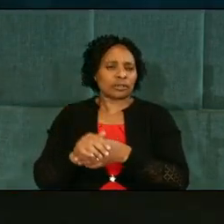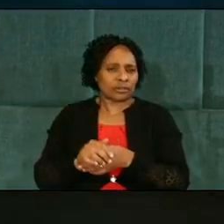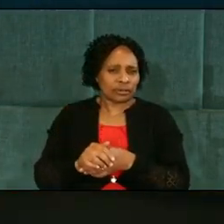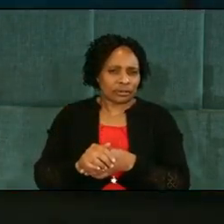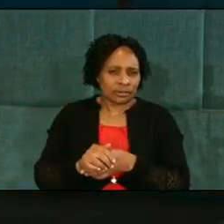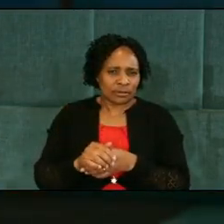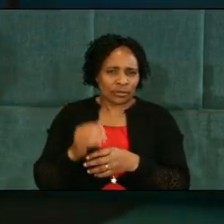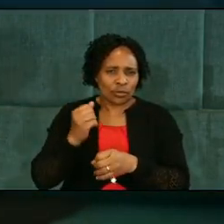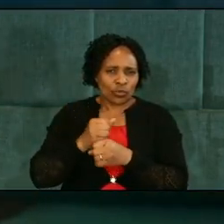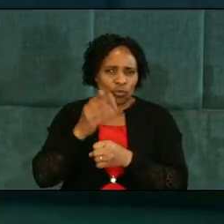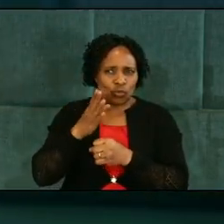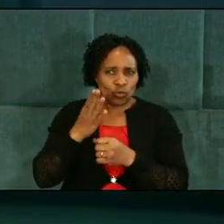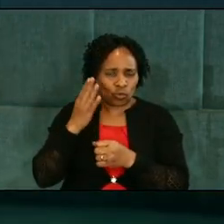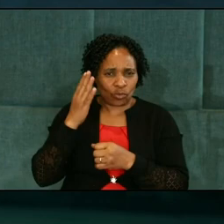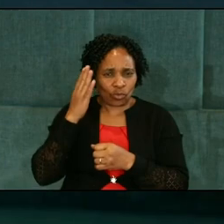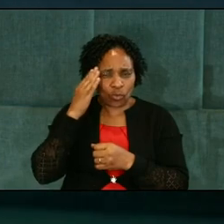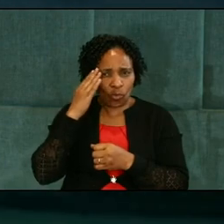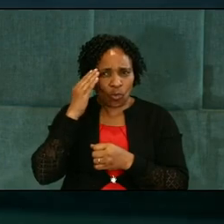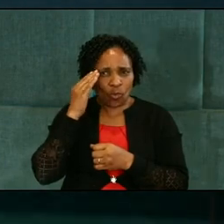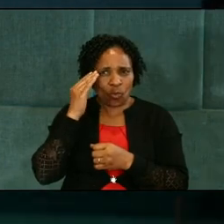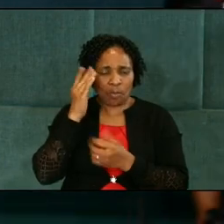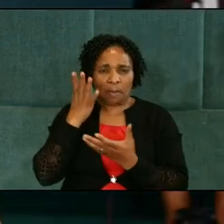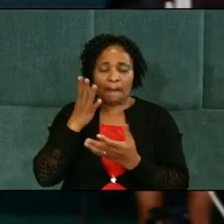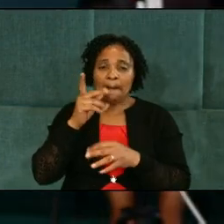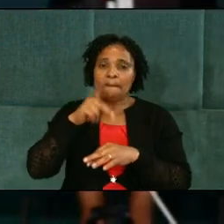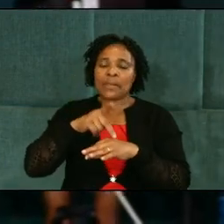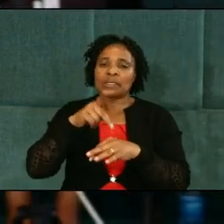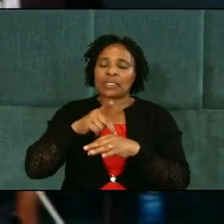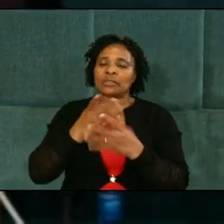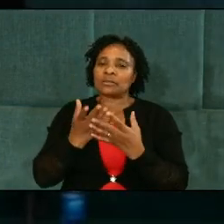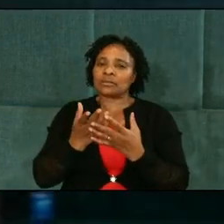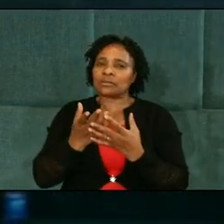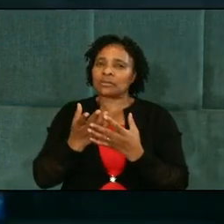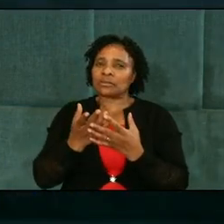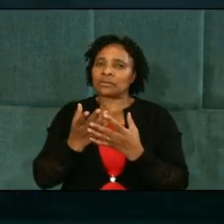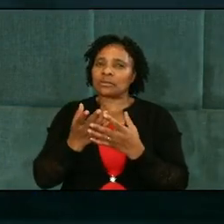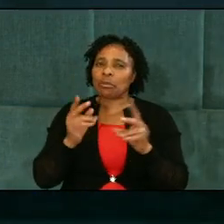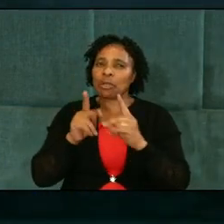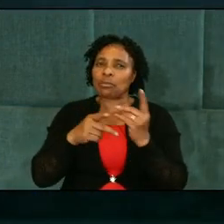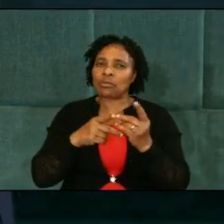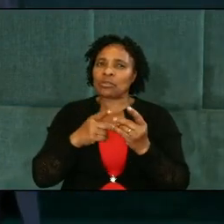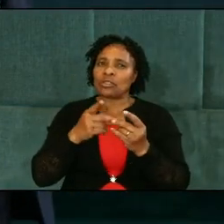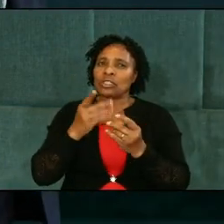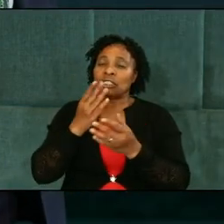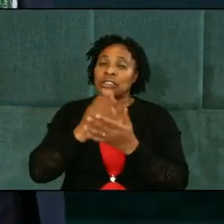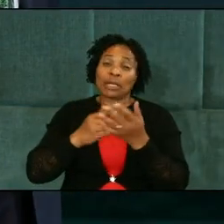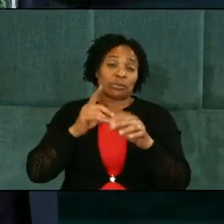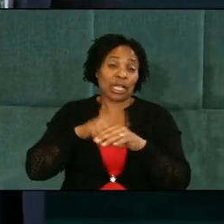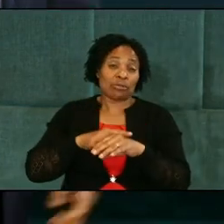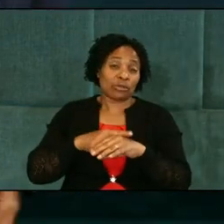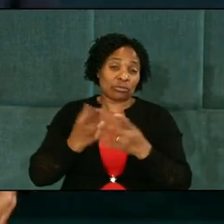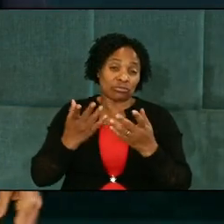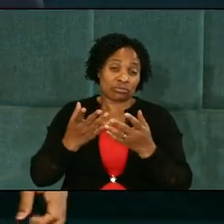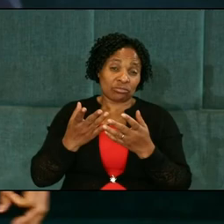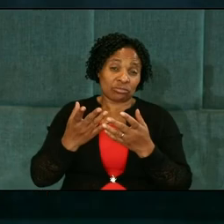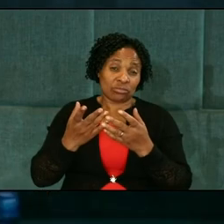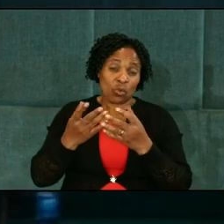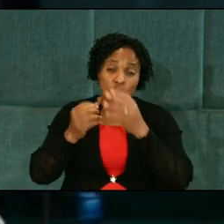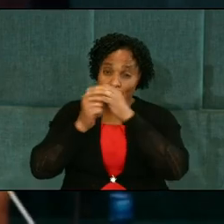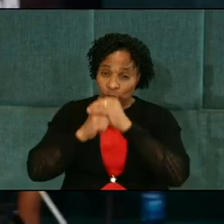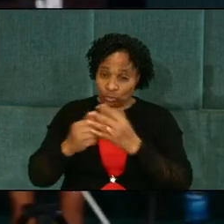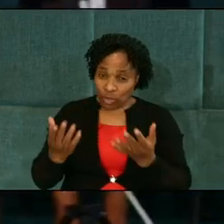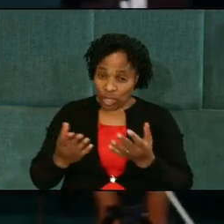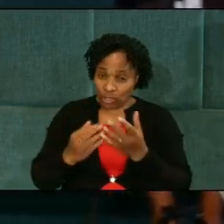pulpit? Peter's boat, sometimes. One time Zacchaeus had to go up in a tree.